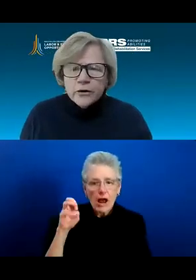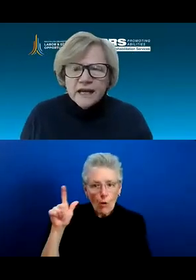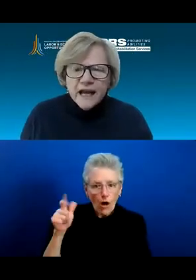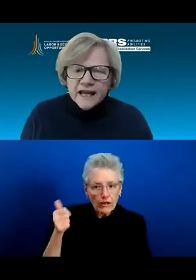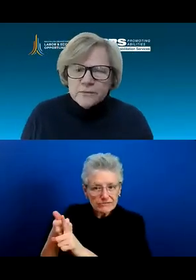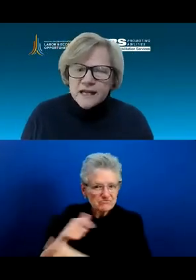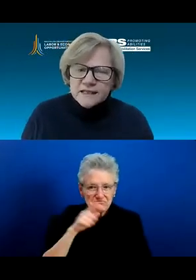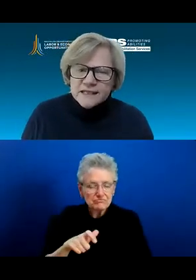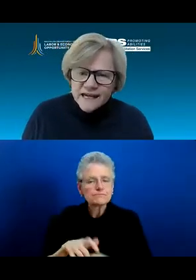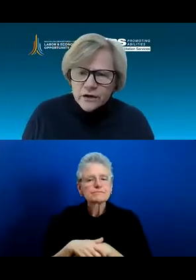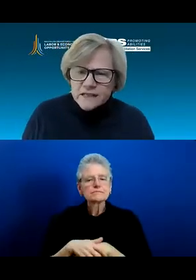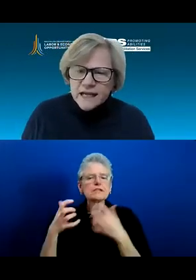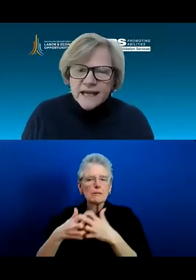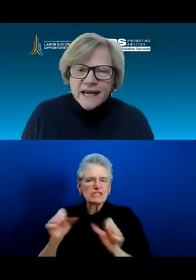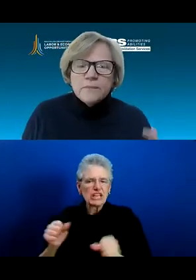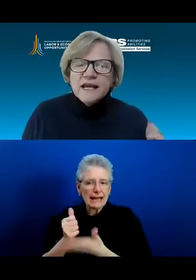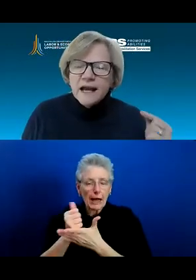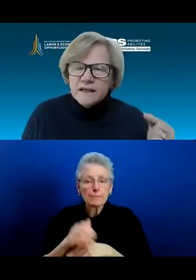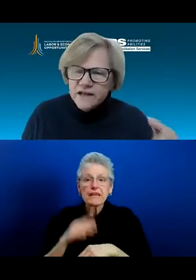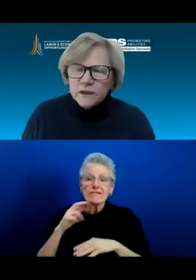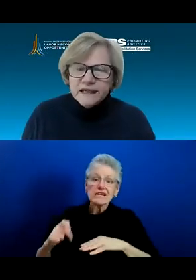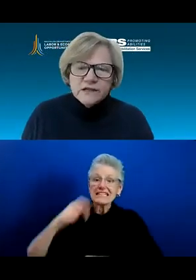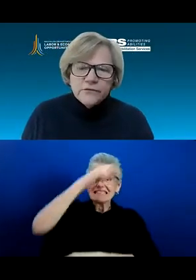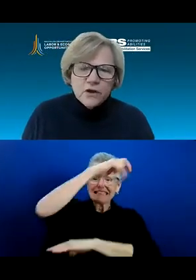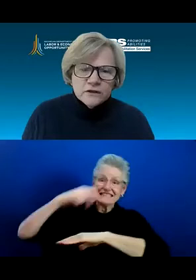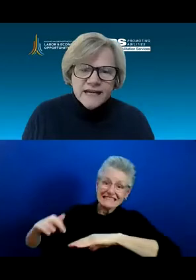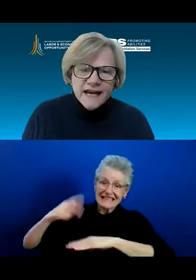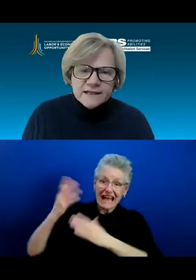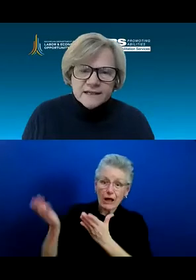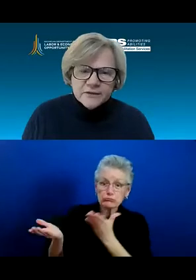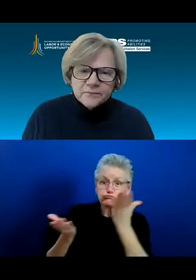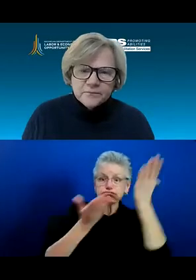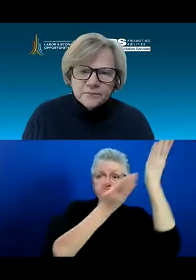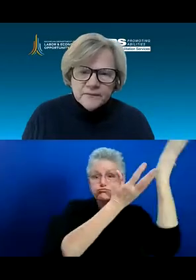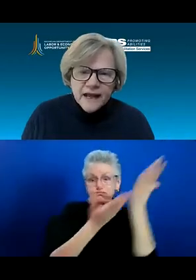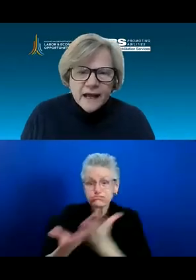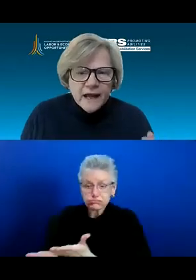Lifting and carrying items on stairs can be a doubly difficult task.